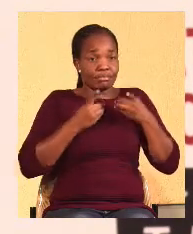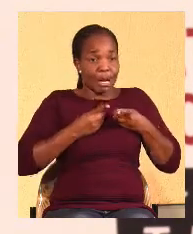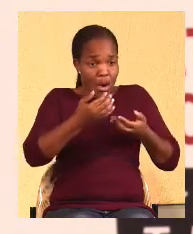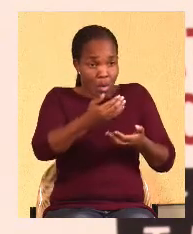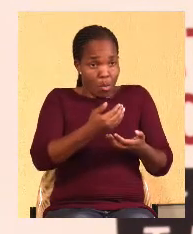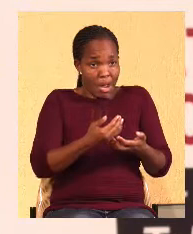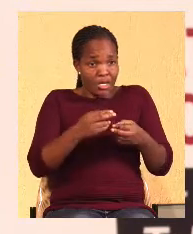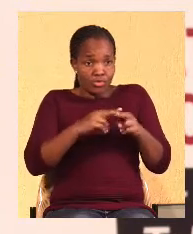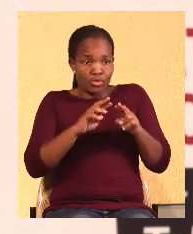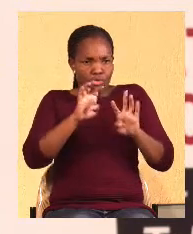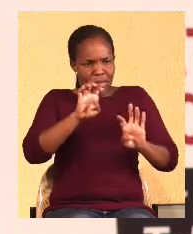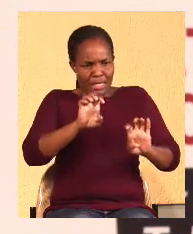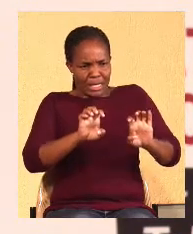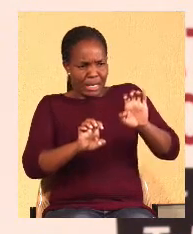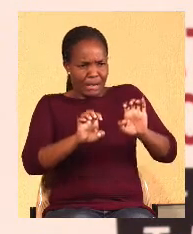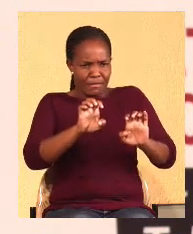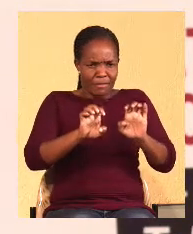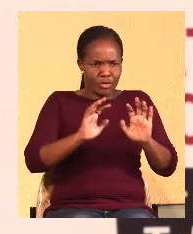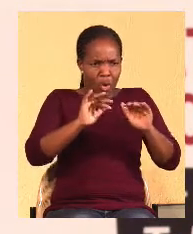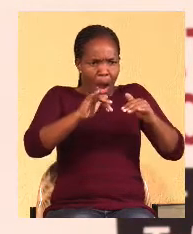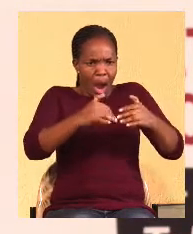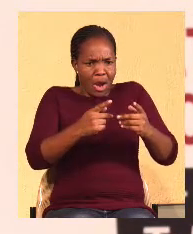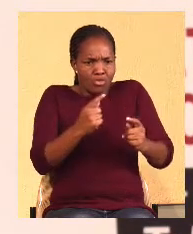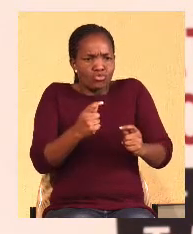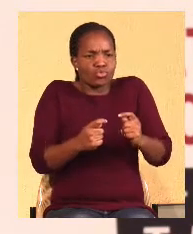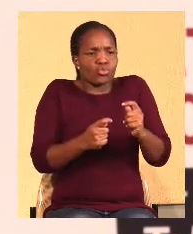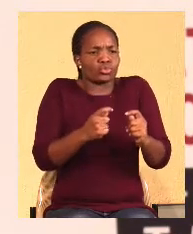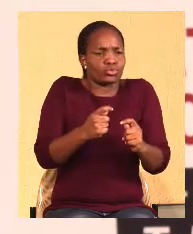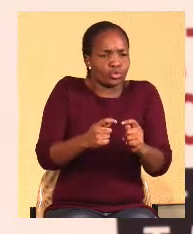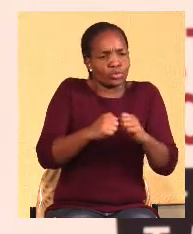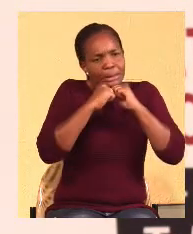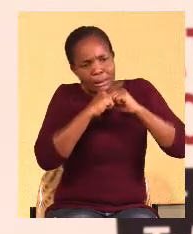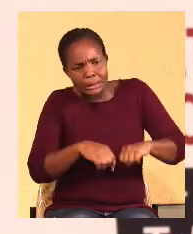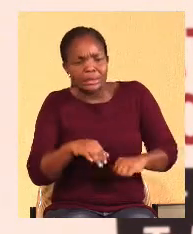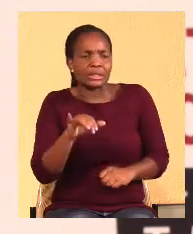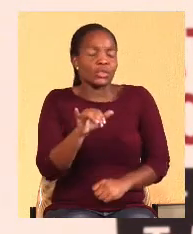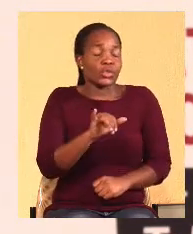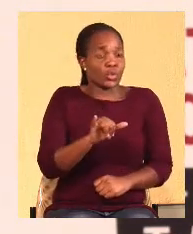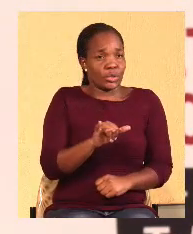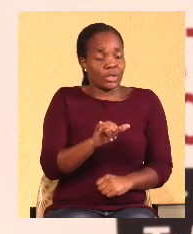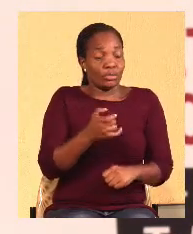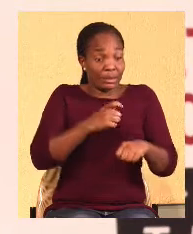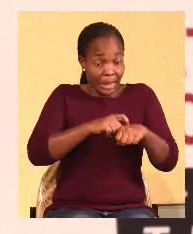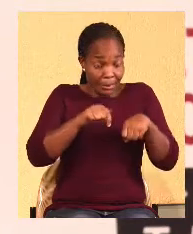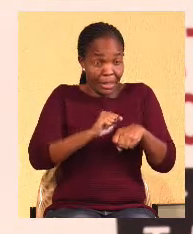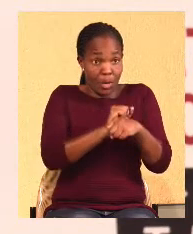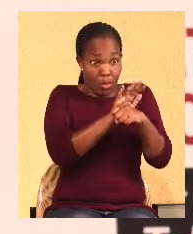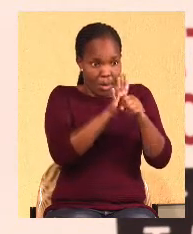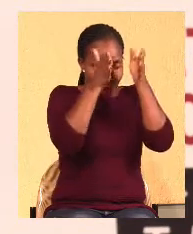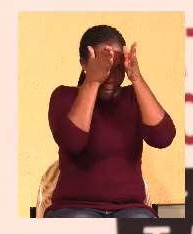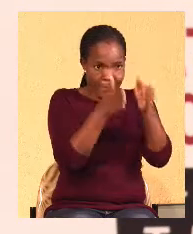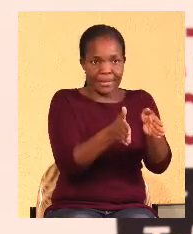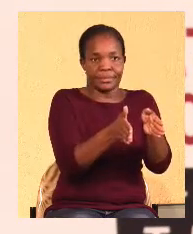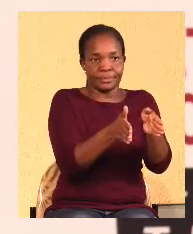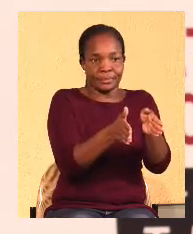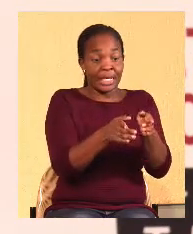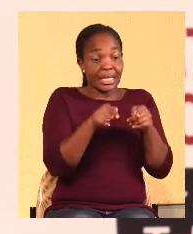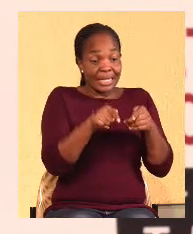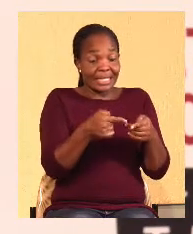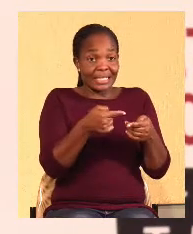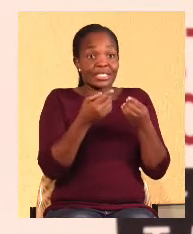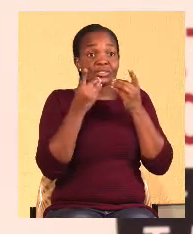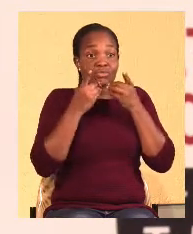control and preventive of health measures. Now, in terms of COVID-19, this is